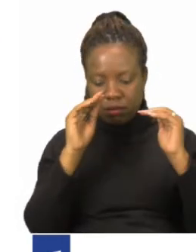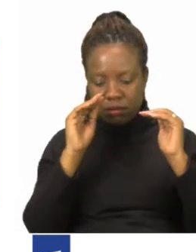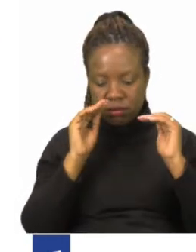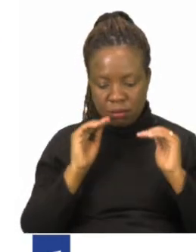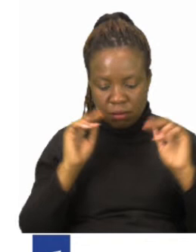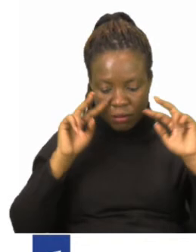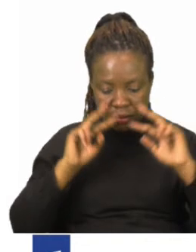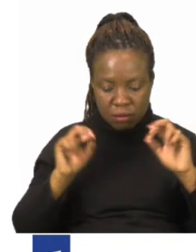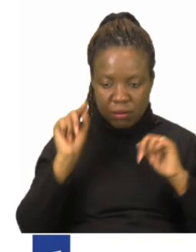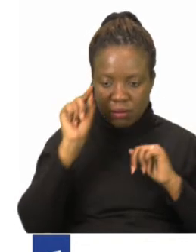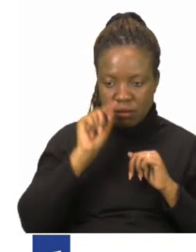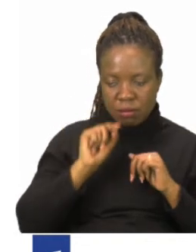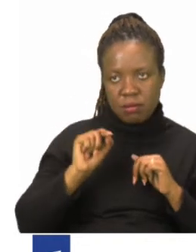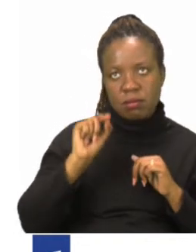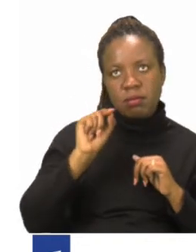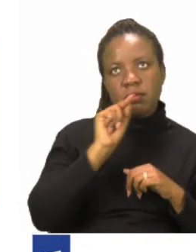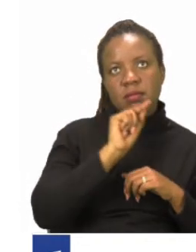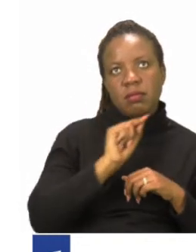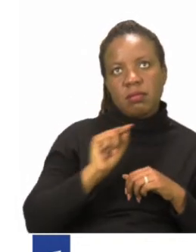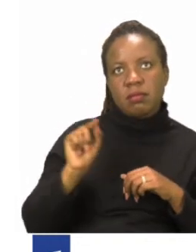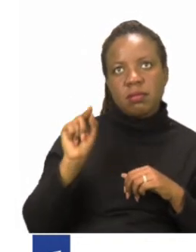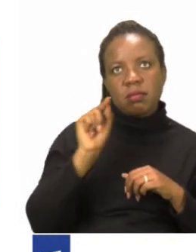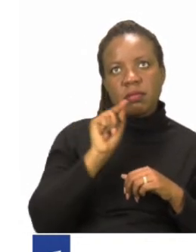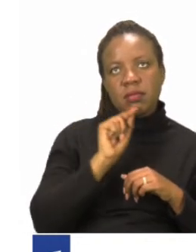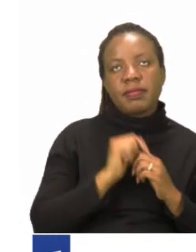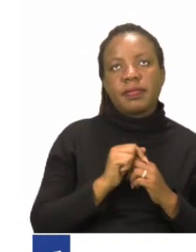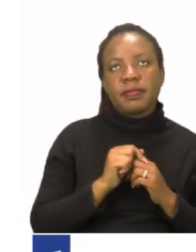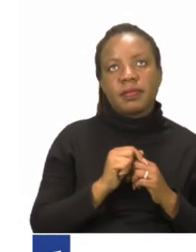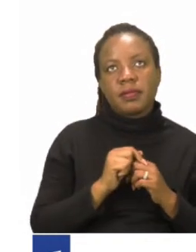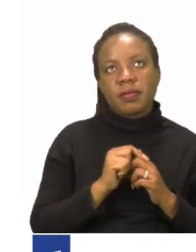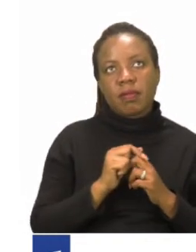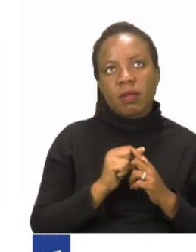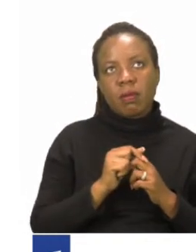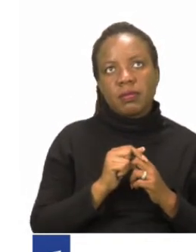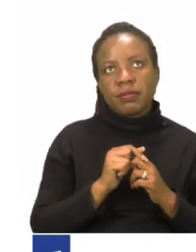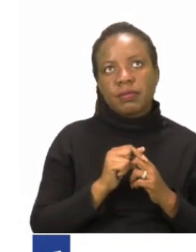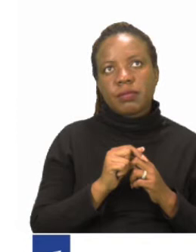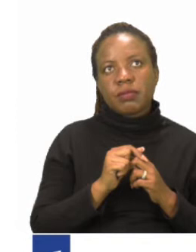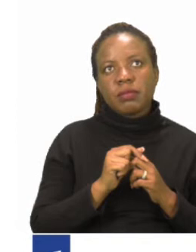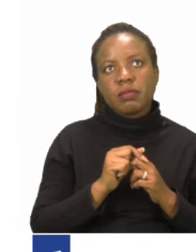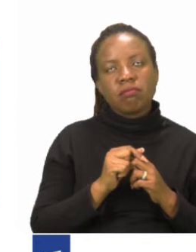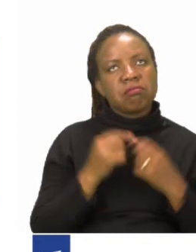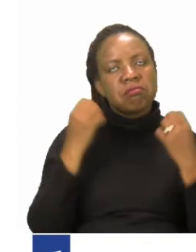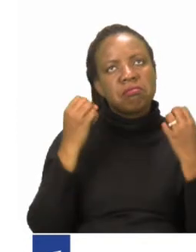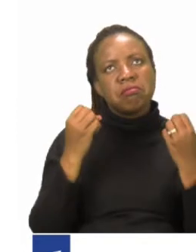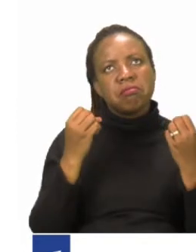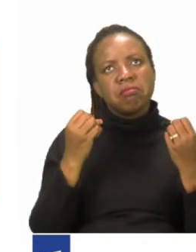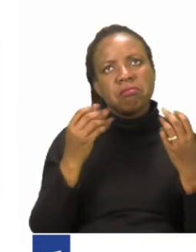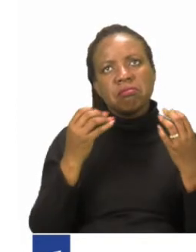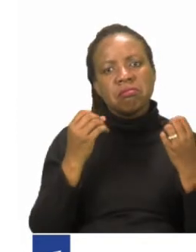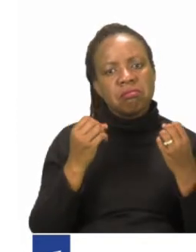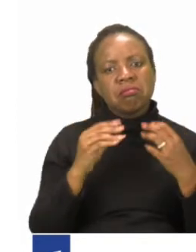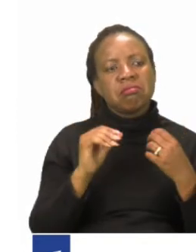the words in the word search. Right. Now you will see there are a lot of words in this word